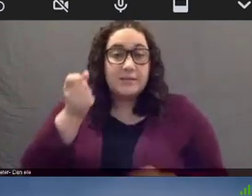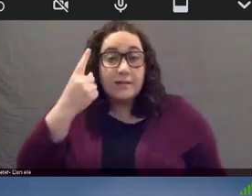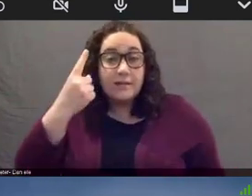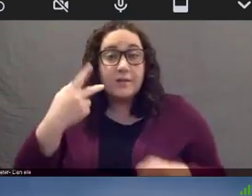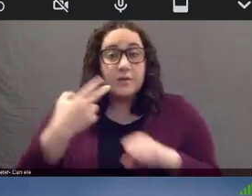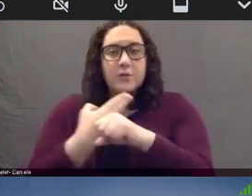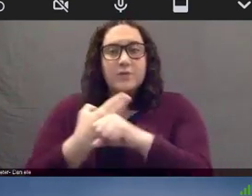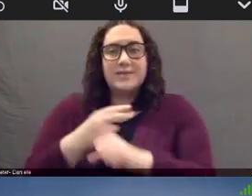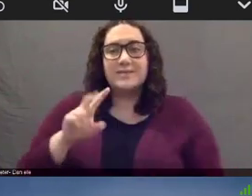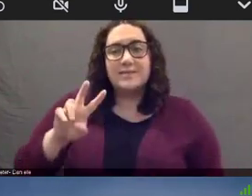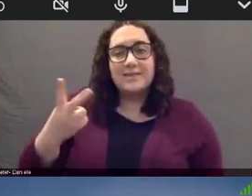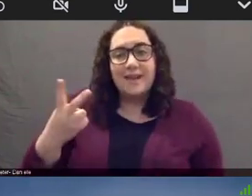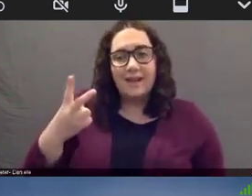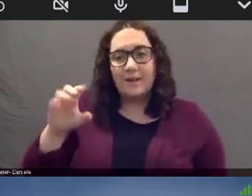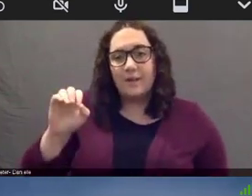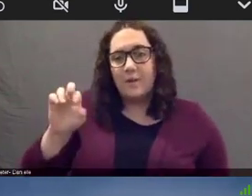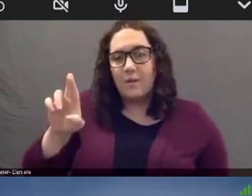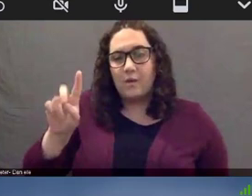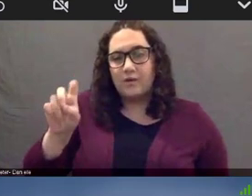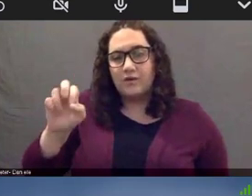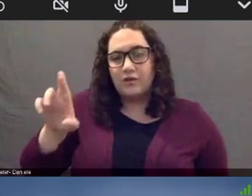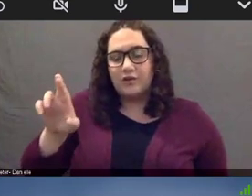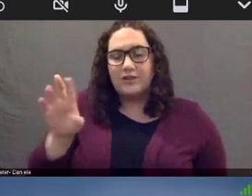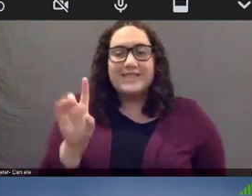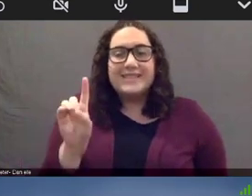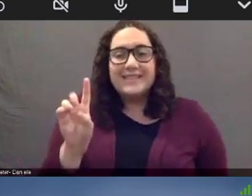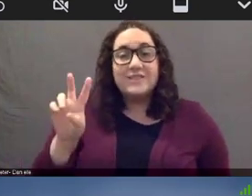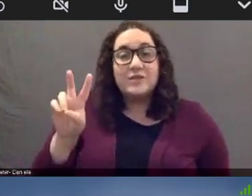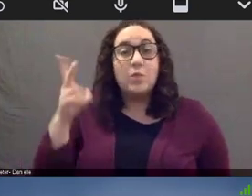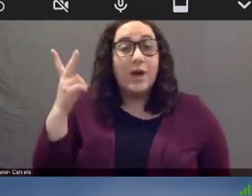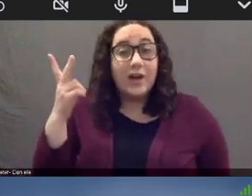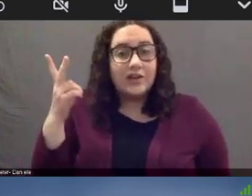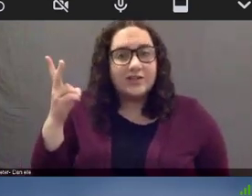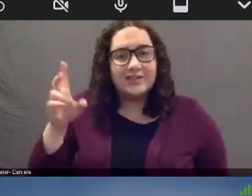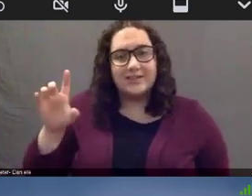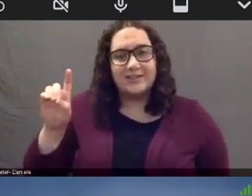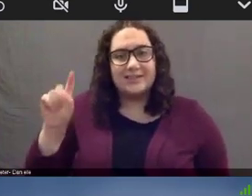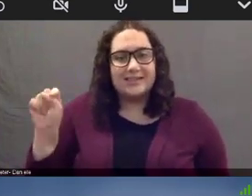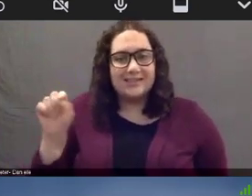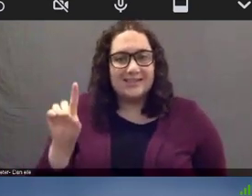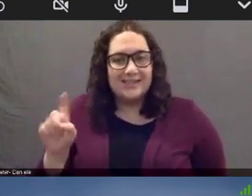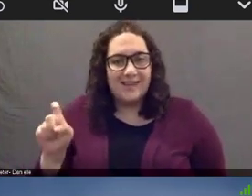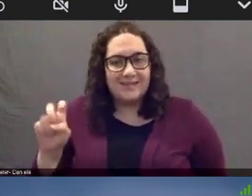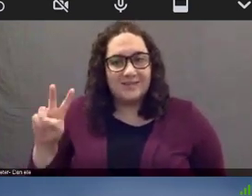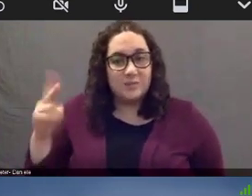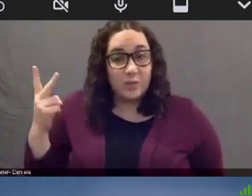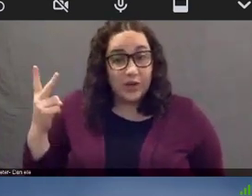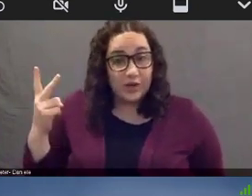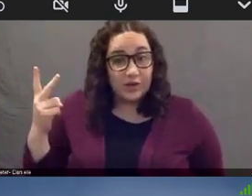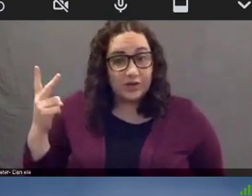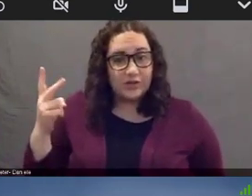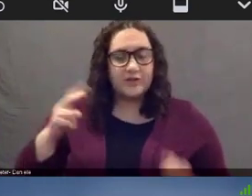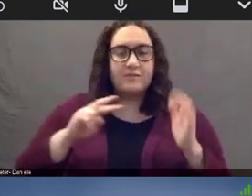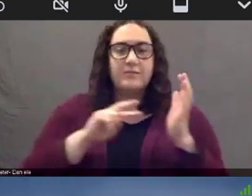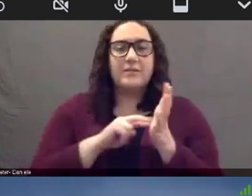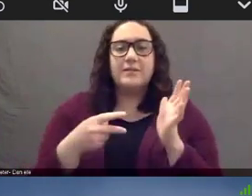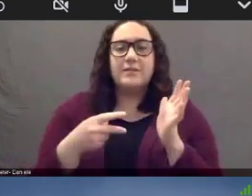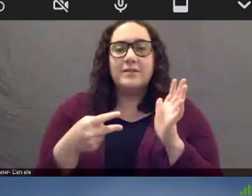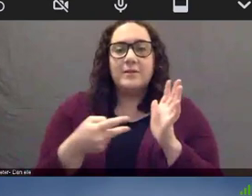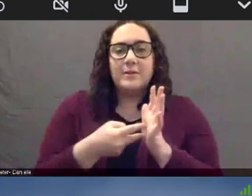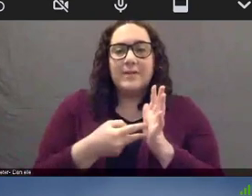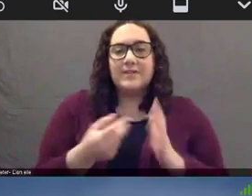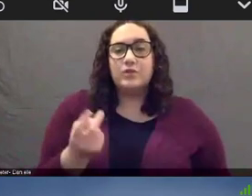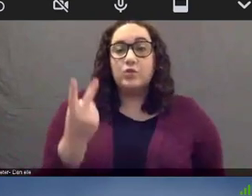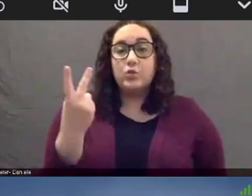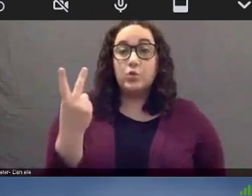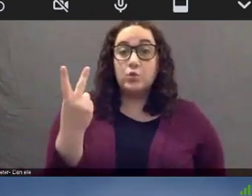it's d squared t by dx squared, right? Then I need two boundary conditions, right? And we can see I need two boundary conditions for x because I